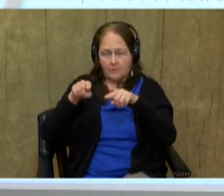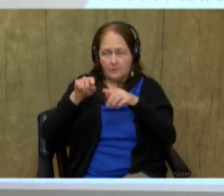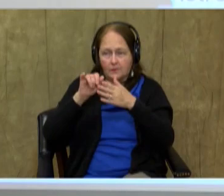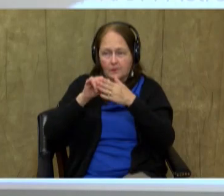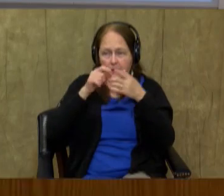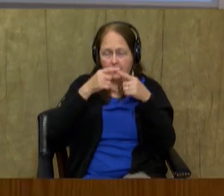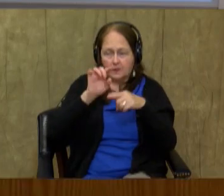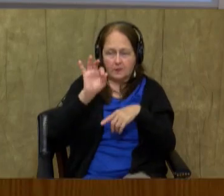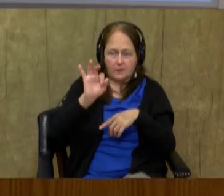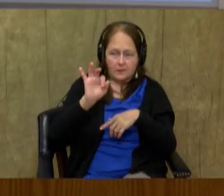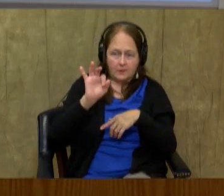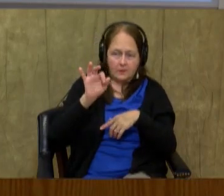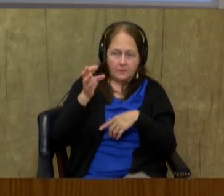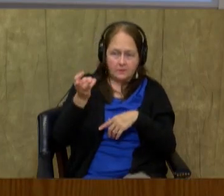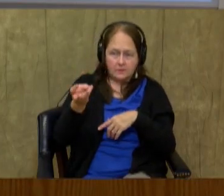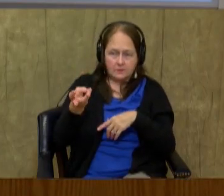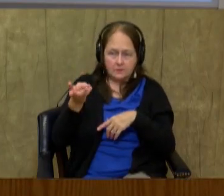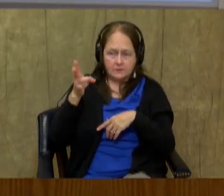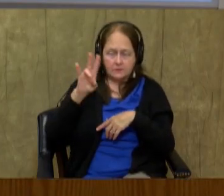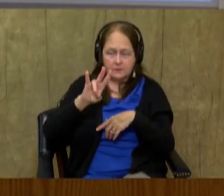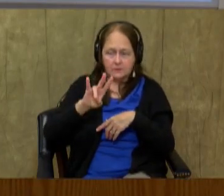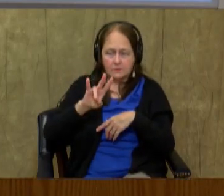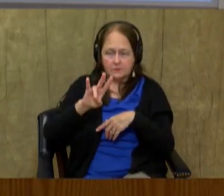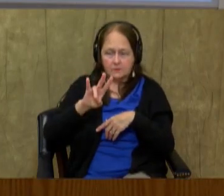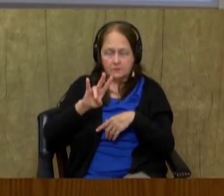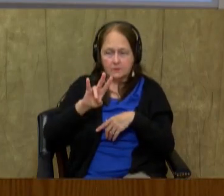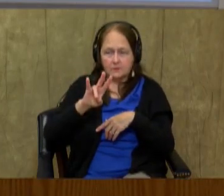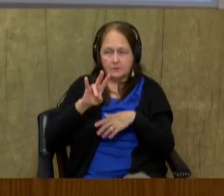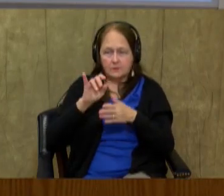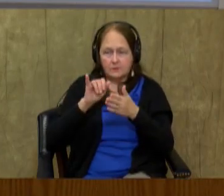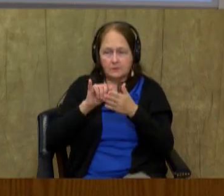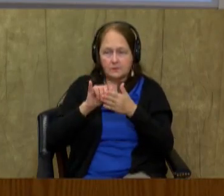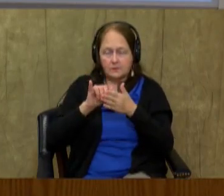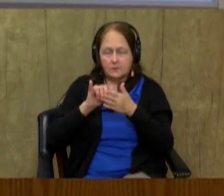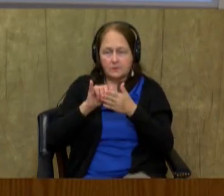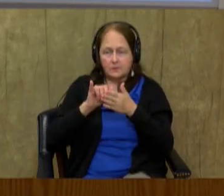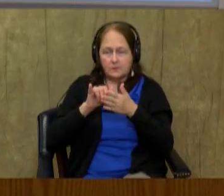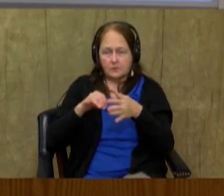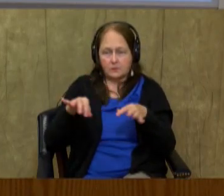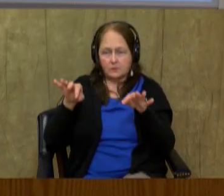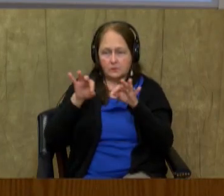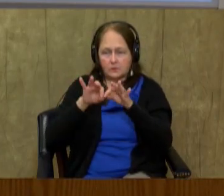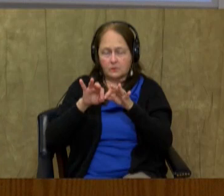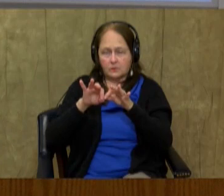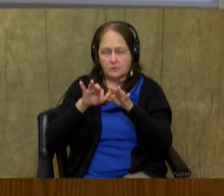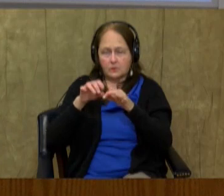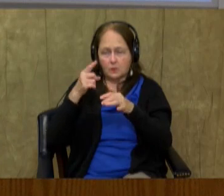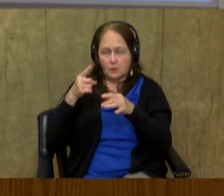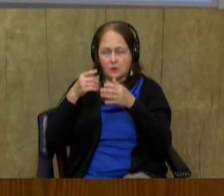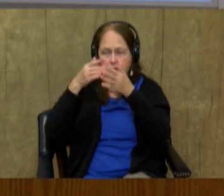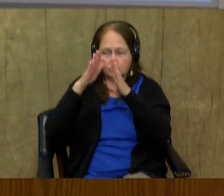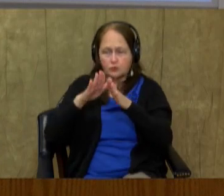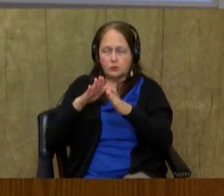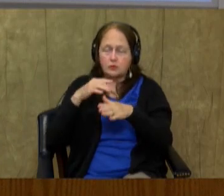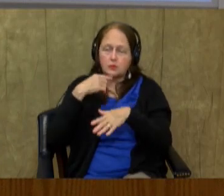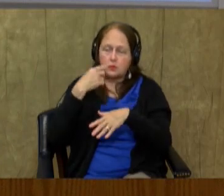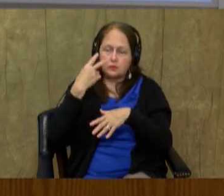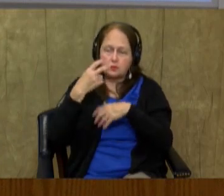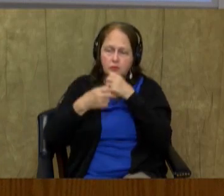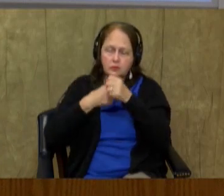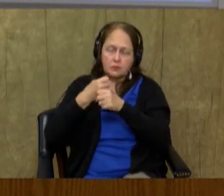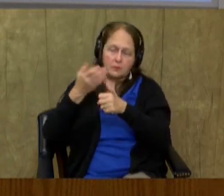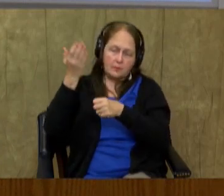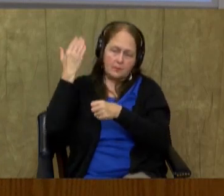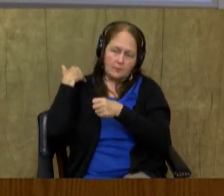this happens in 1967, so I want to kind of timestamp this because I had a student tell me a couple years ago, use the